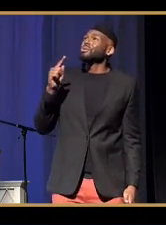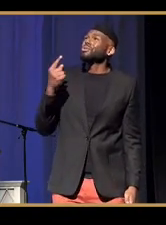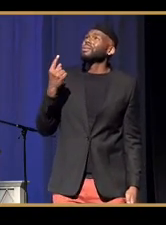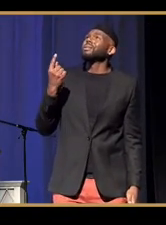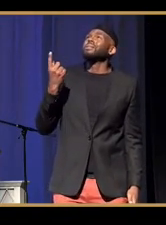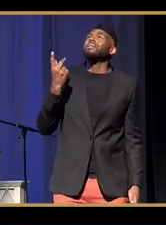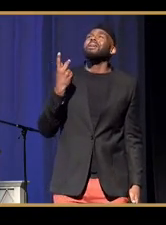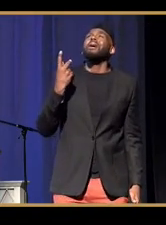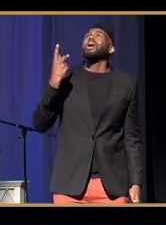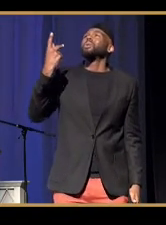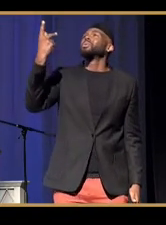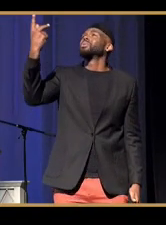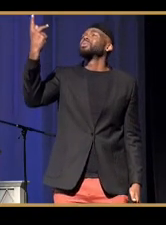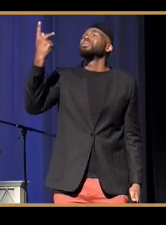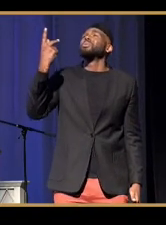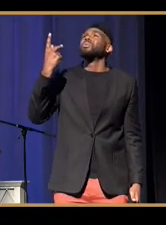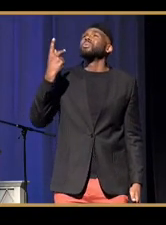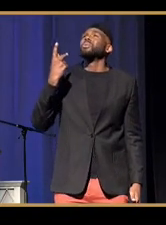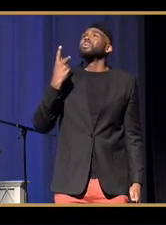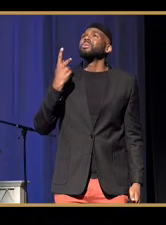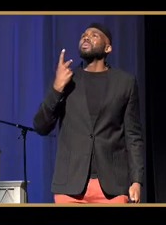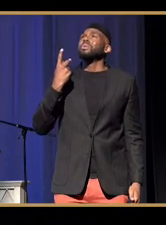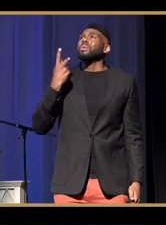Just me and you,